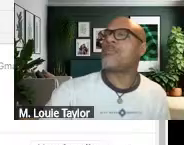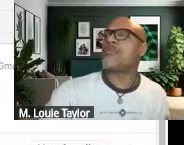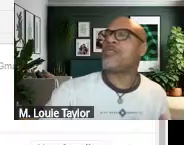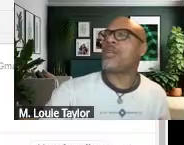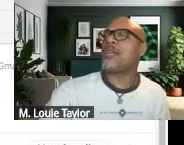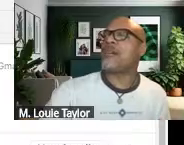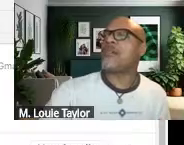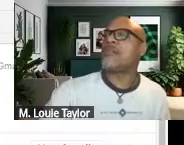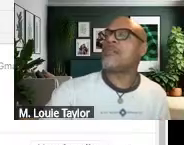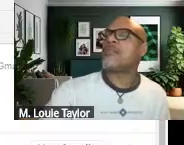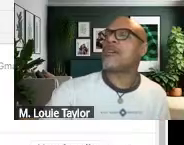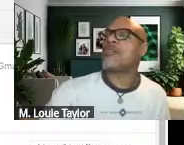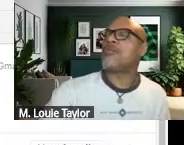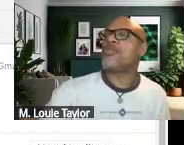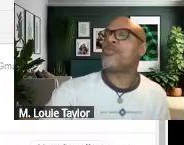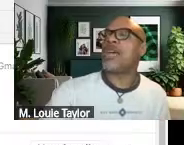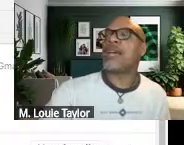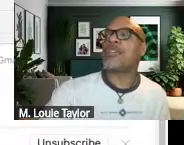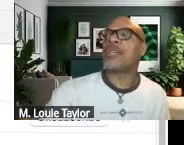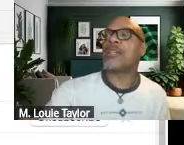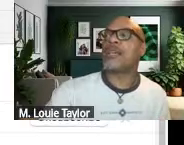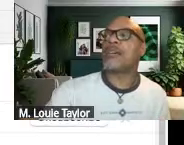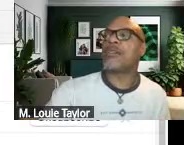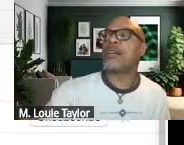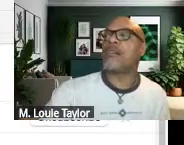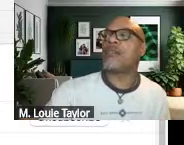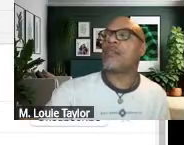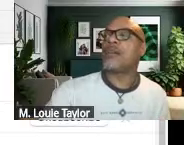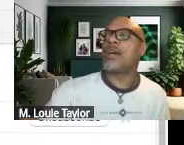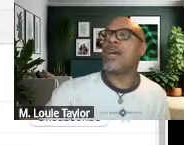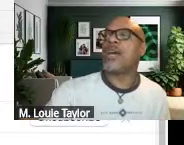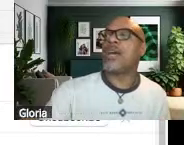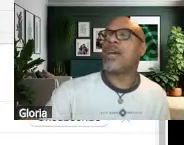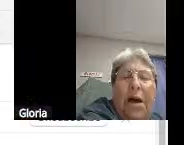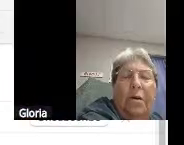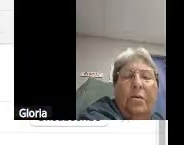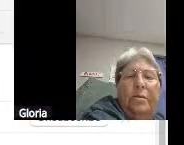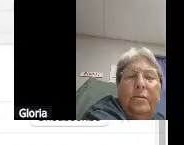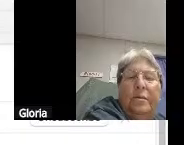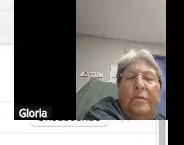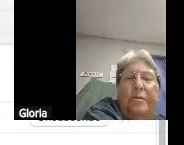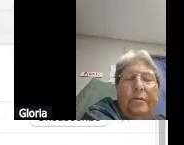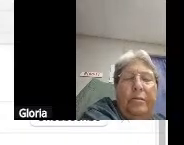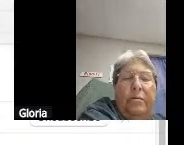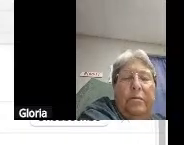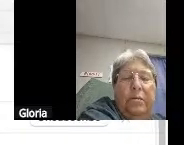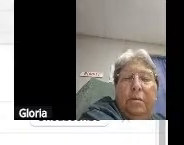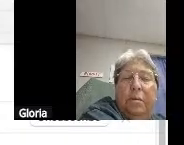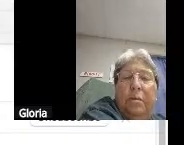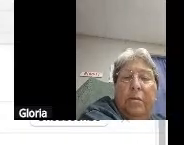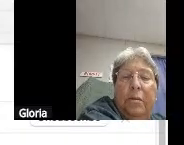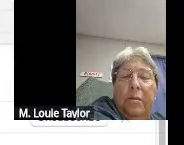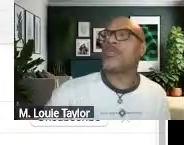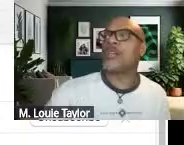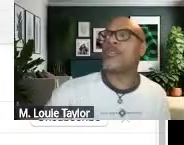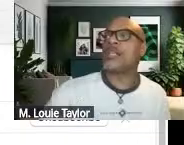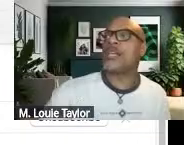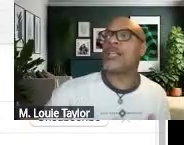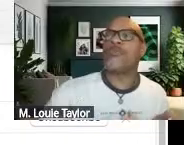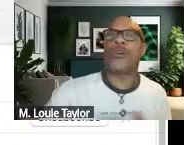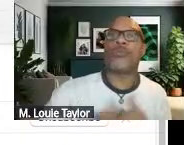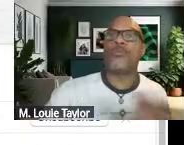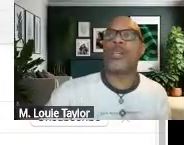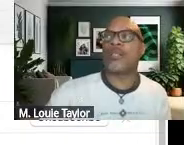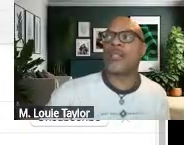and it's one for you to hear. So they actually get to click on here Oh, wow. and watch the video, and you click on that link